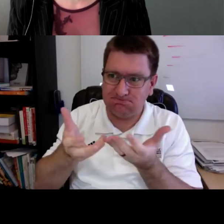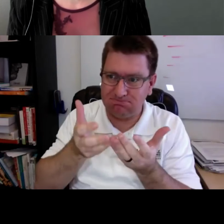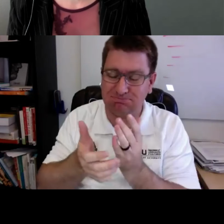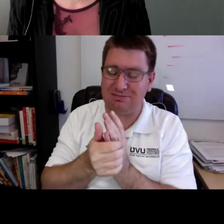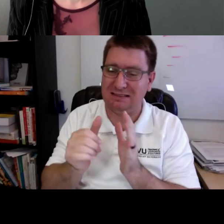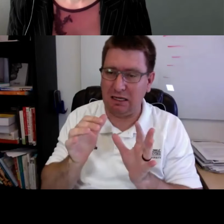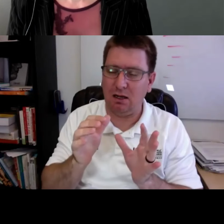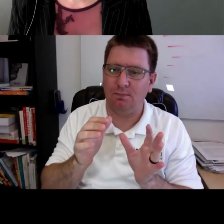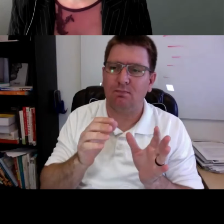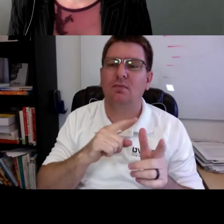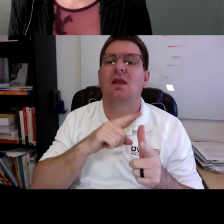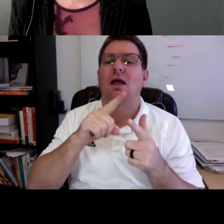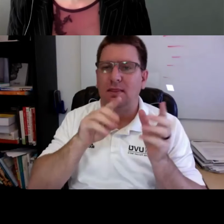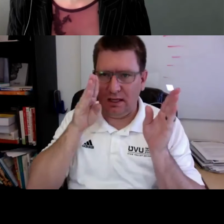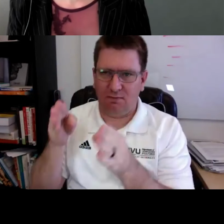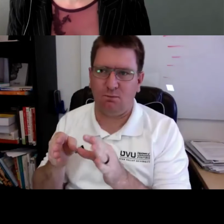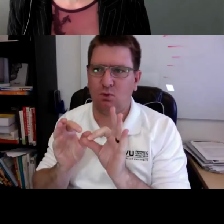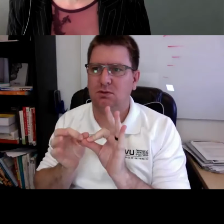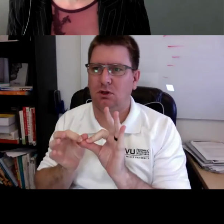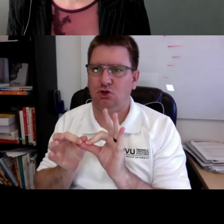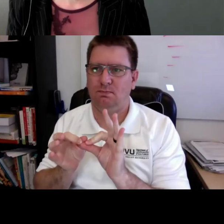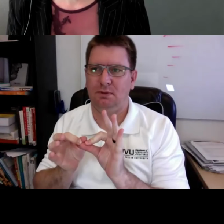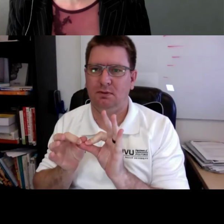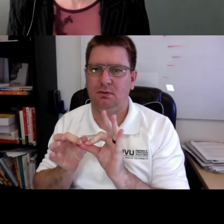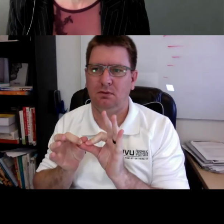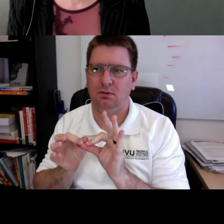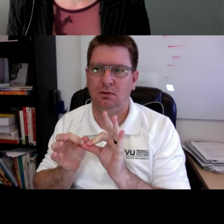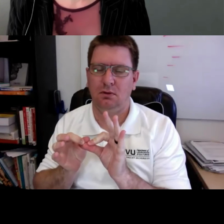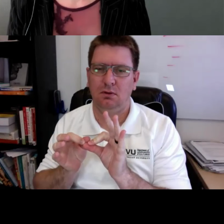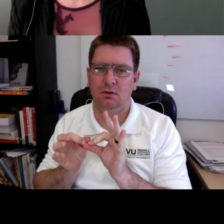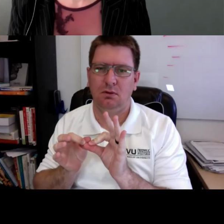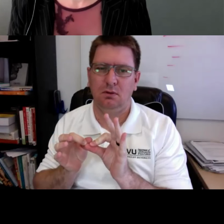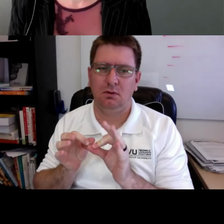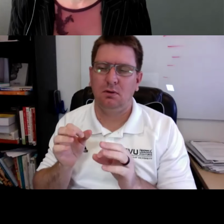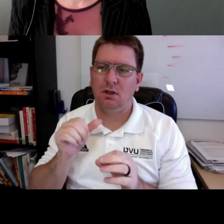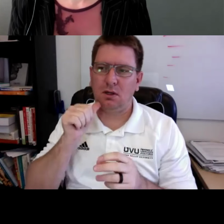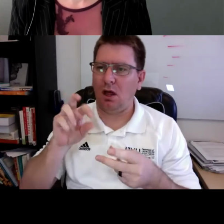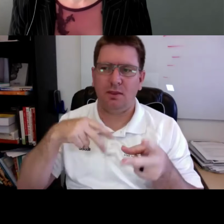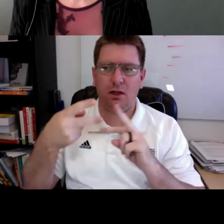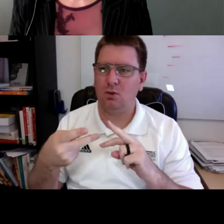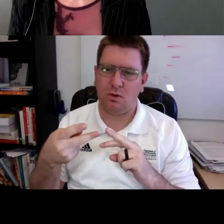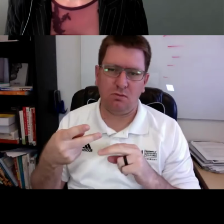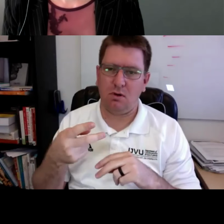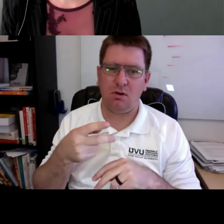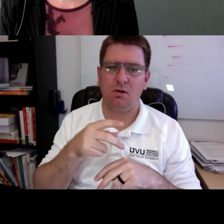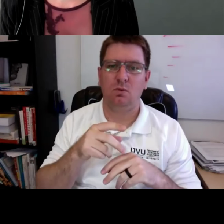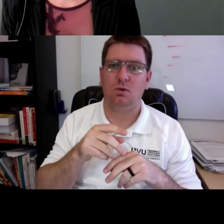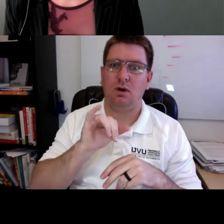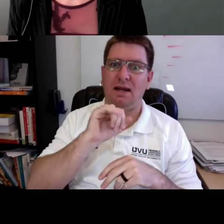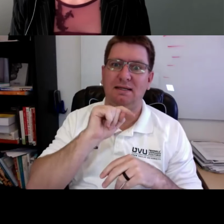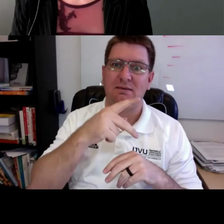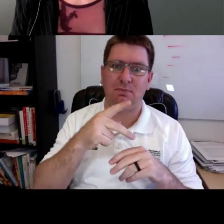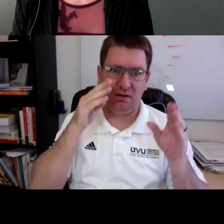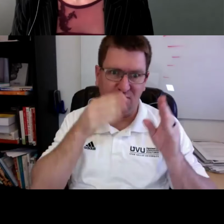knowledge base, those skills with interacting with the community, then you can focus on interpreting and not the